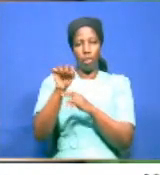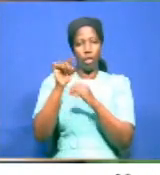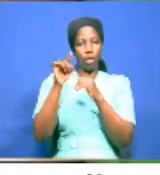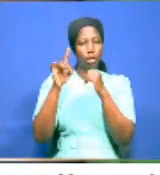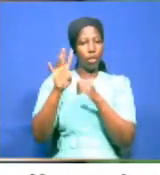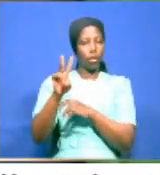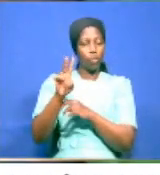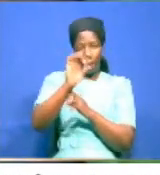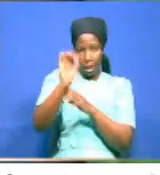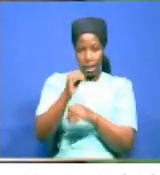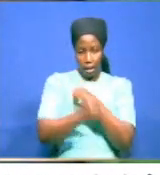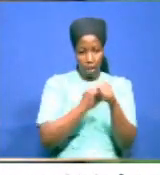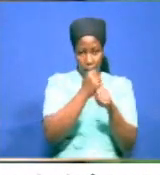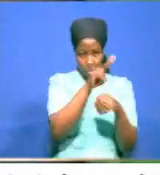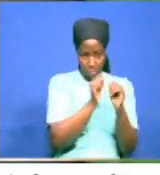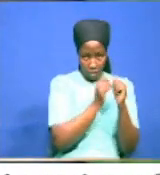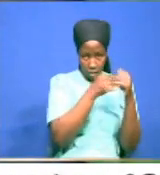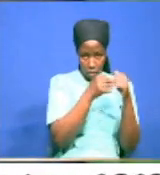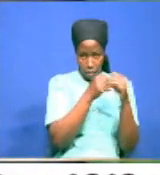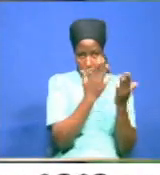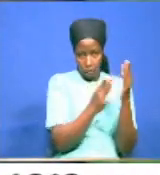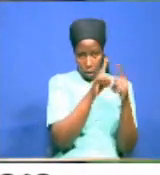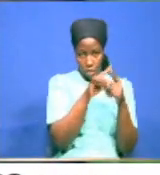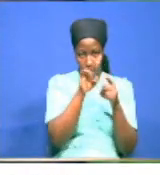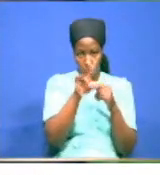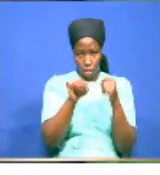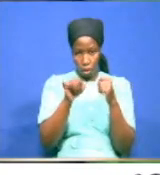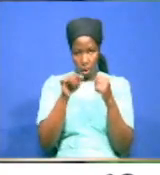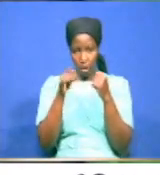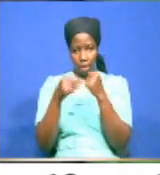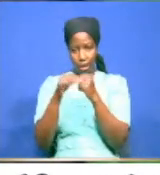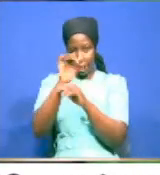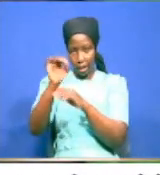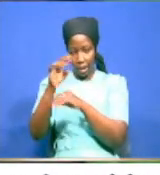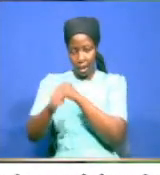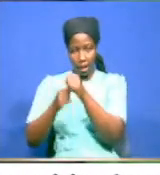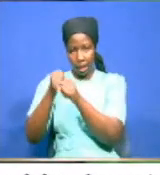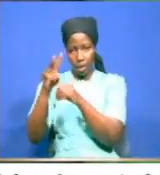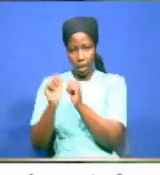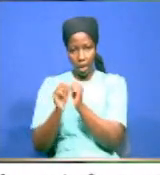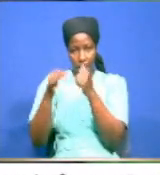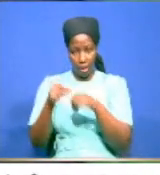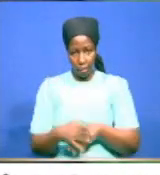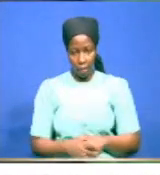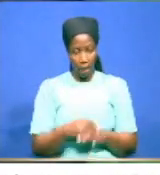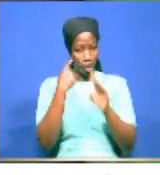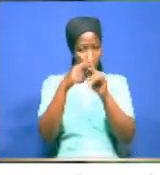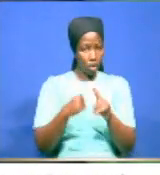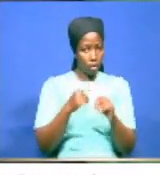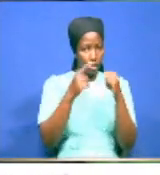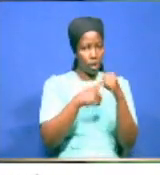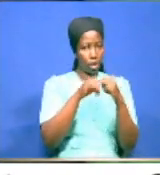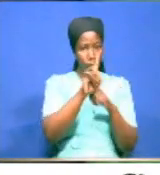2019, compared to 2.8% in 2018. In the year under review, a total of